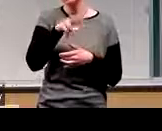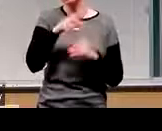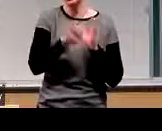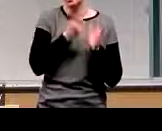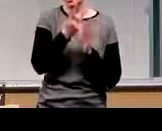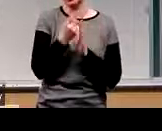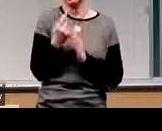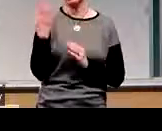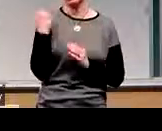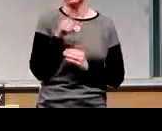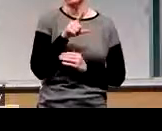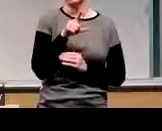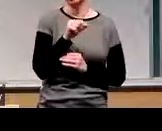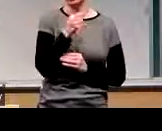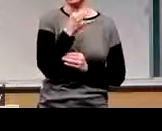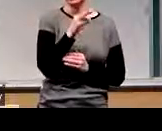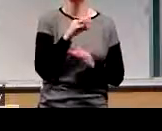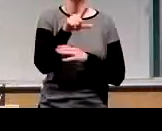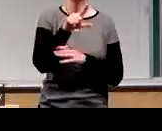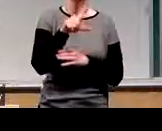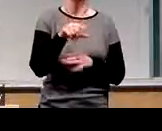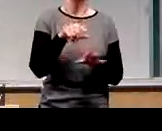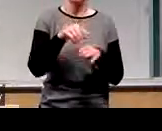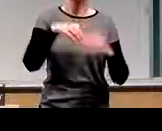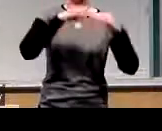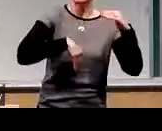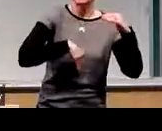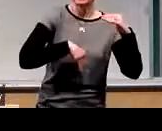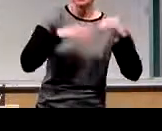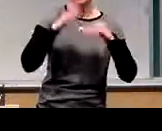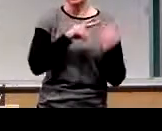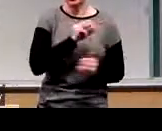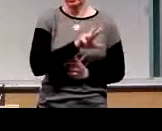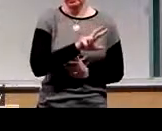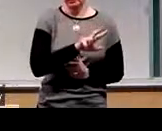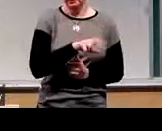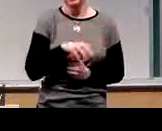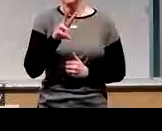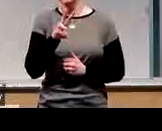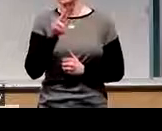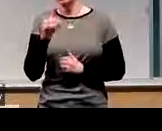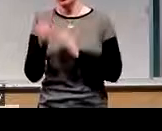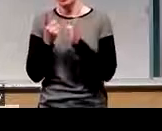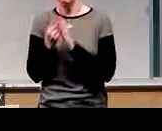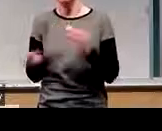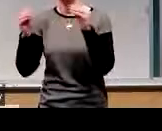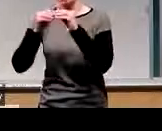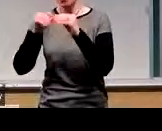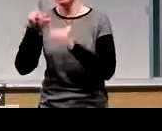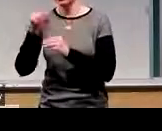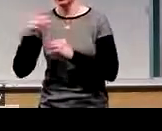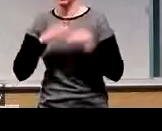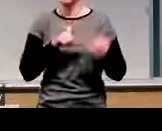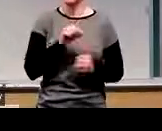in 2019 than in 2003, and 61 hours more in 2020 than in